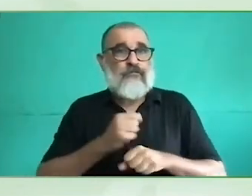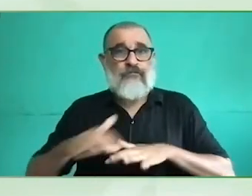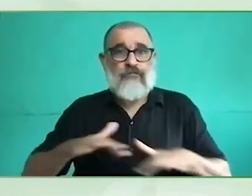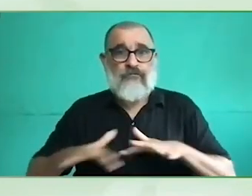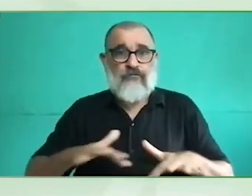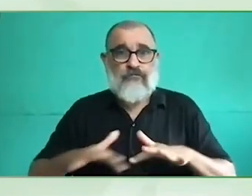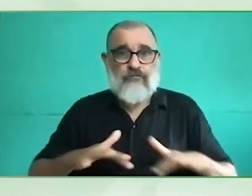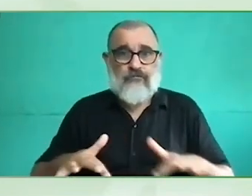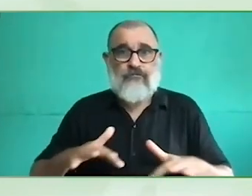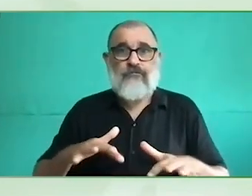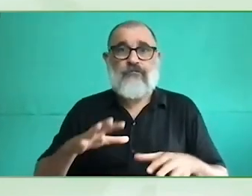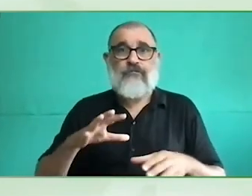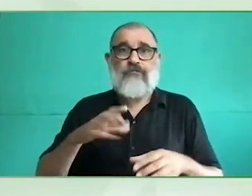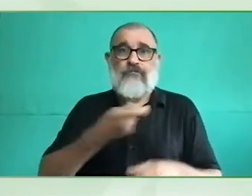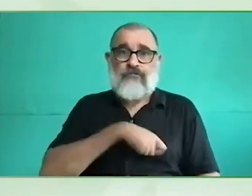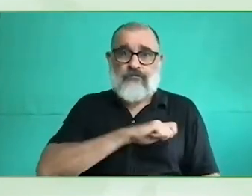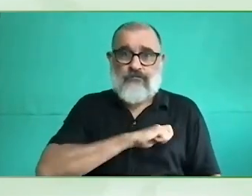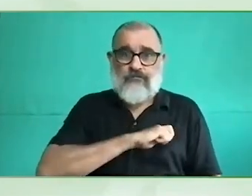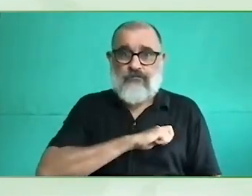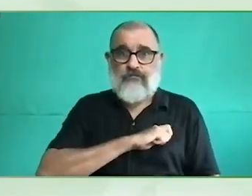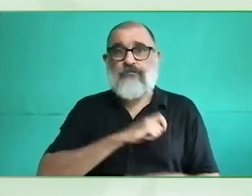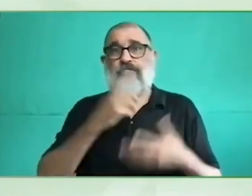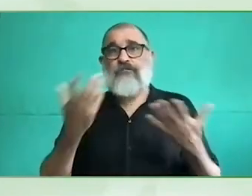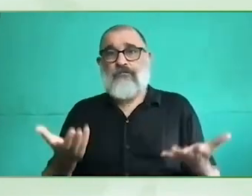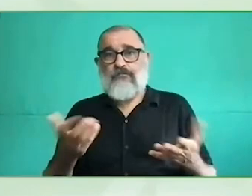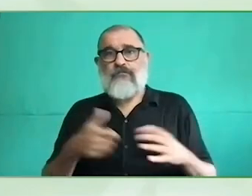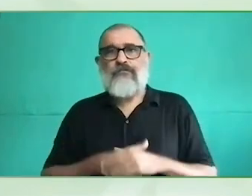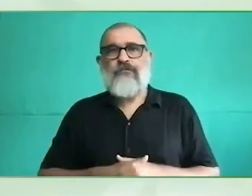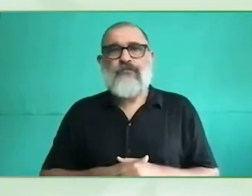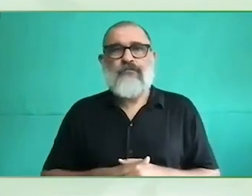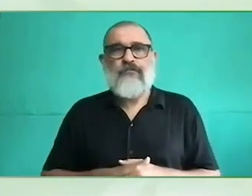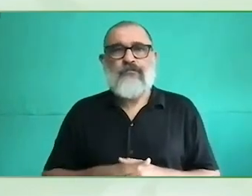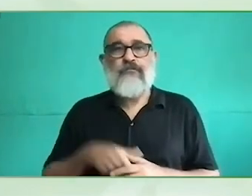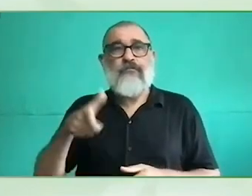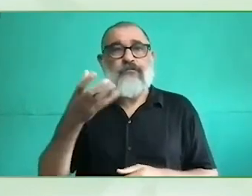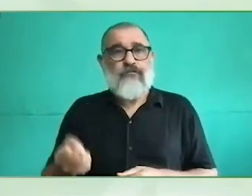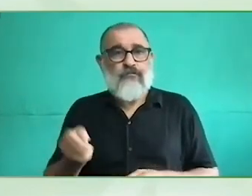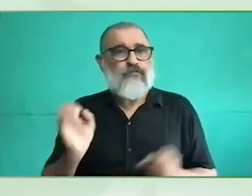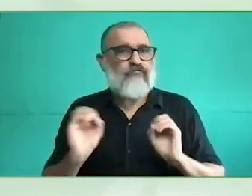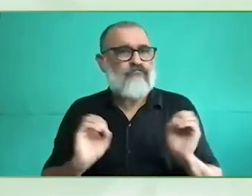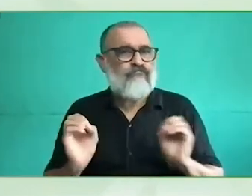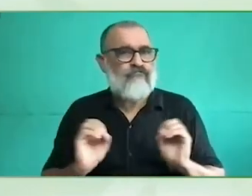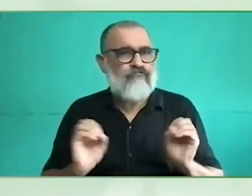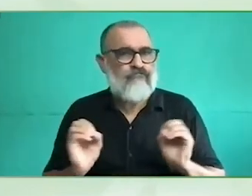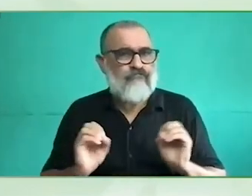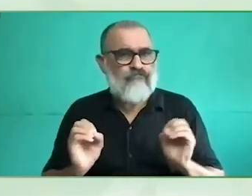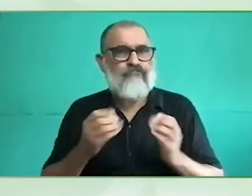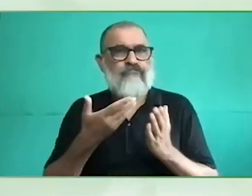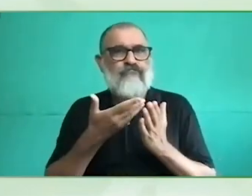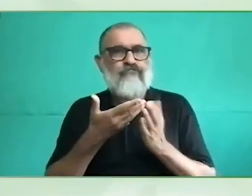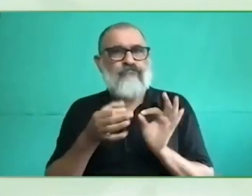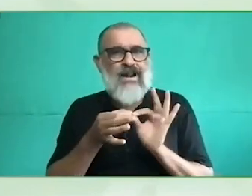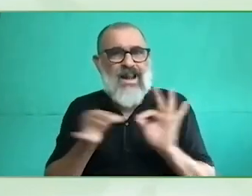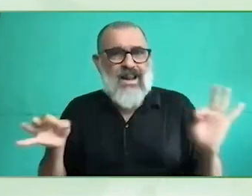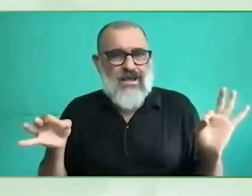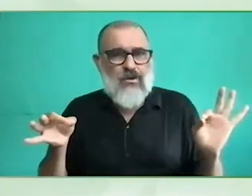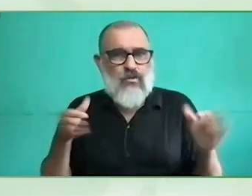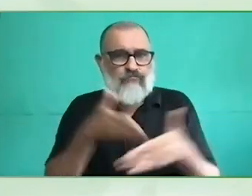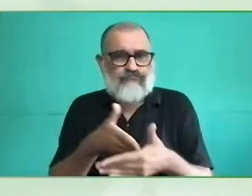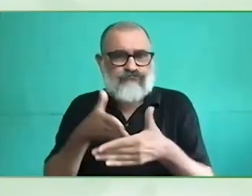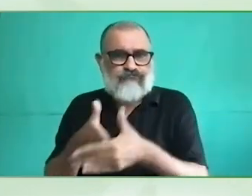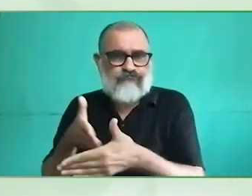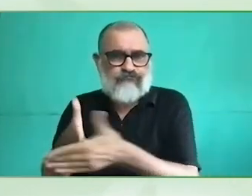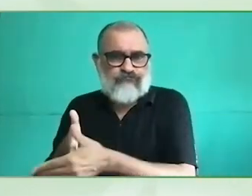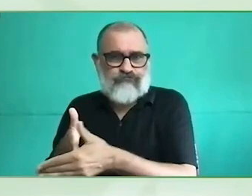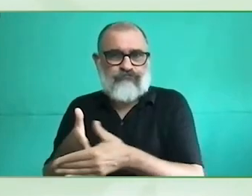so that there is no language barrier anymore, and people can